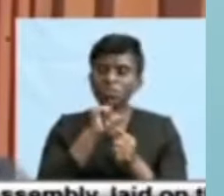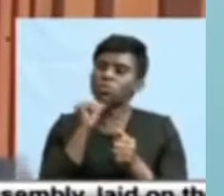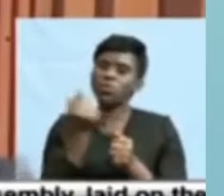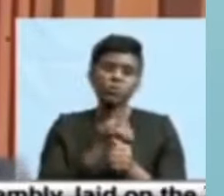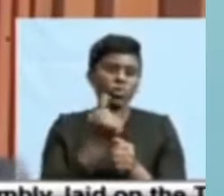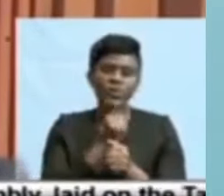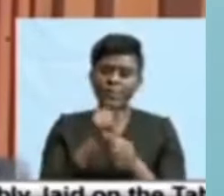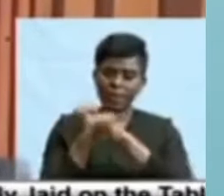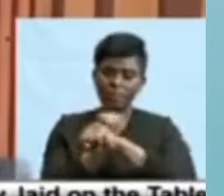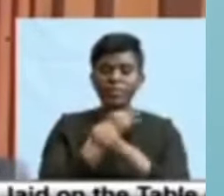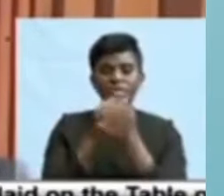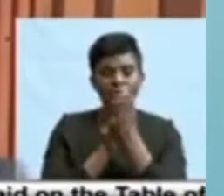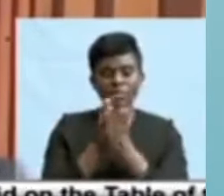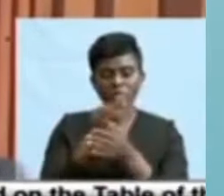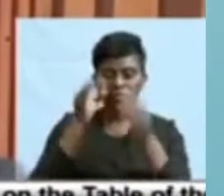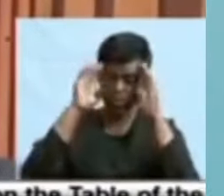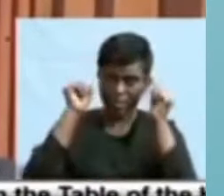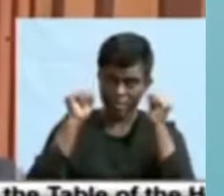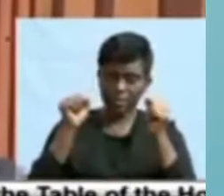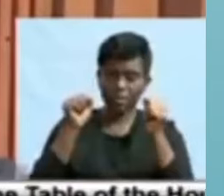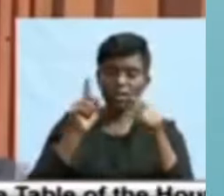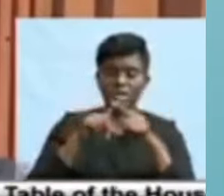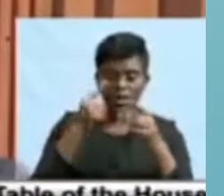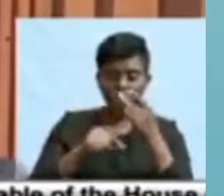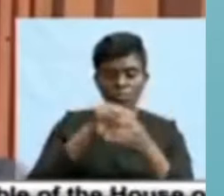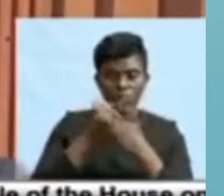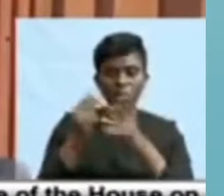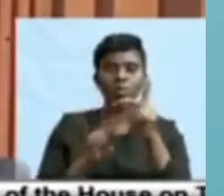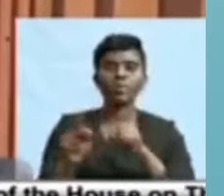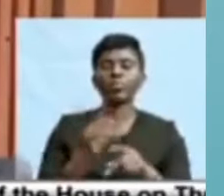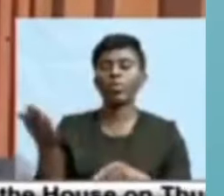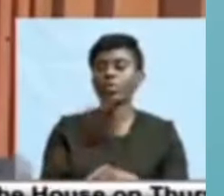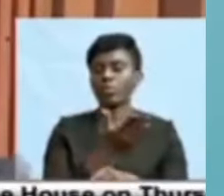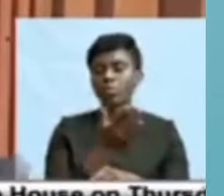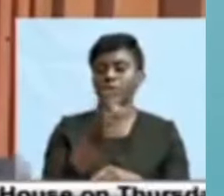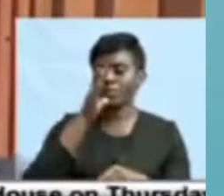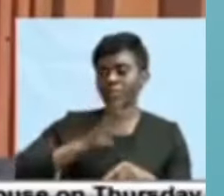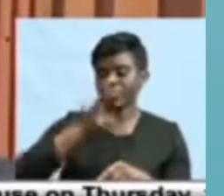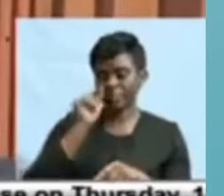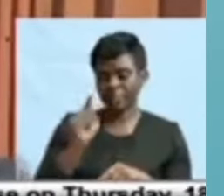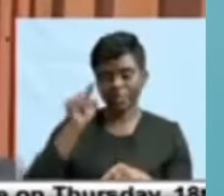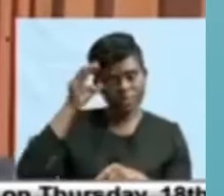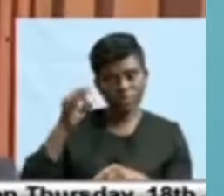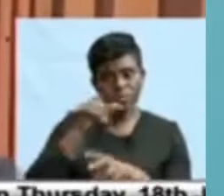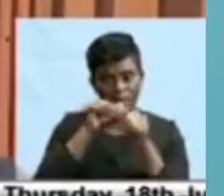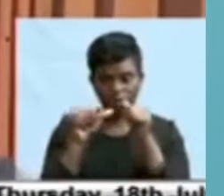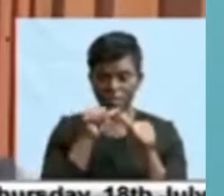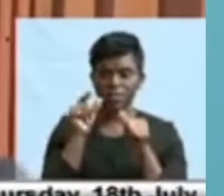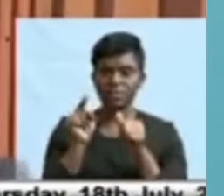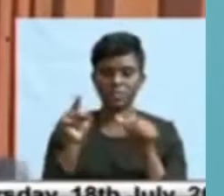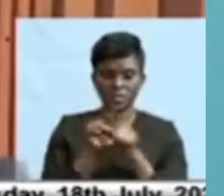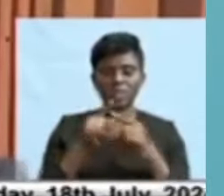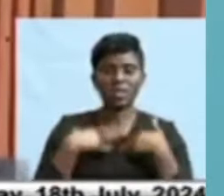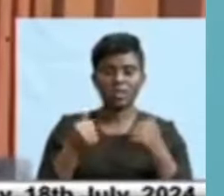they protect the interest of the president, but the general citizens. Madam Speaker, the Minister of Agriculture,